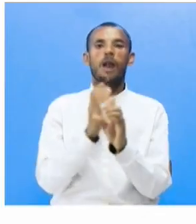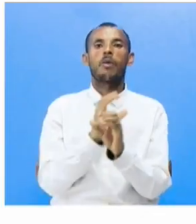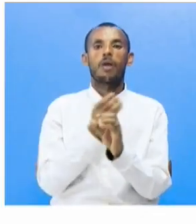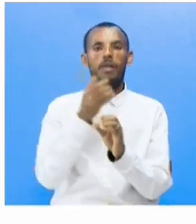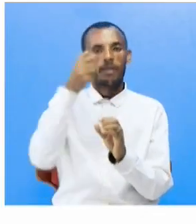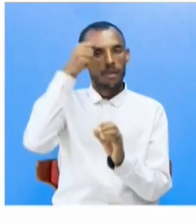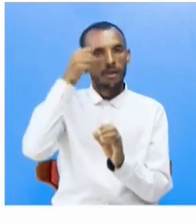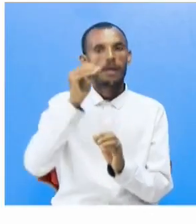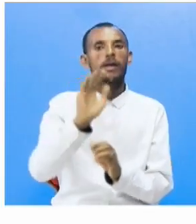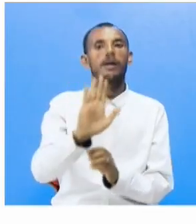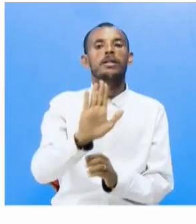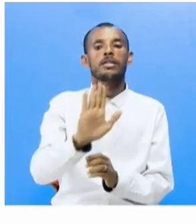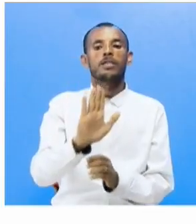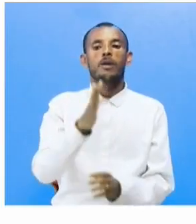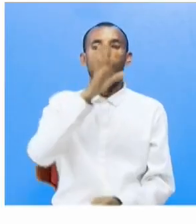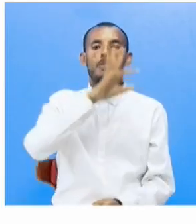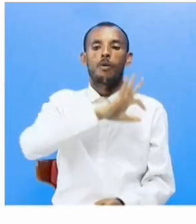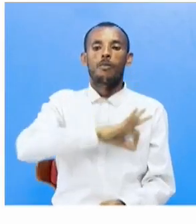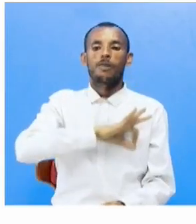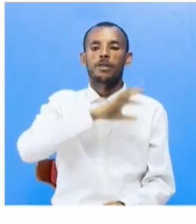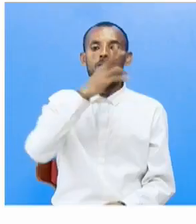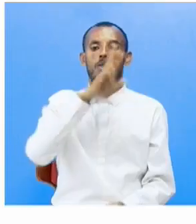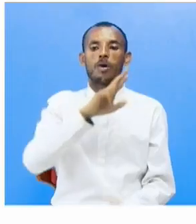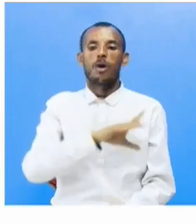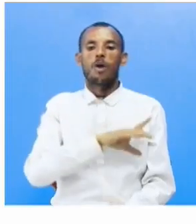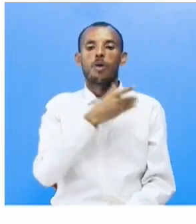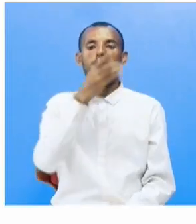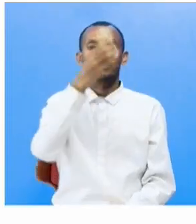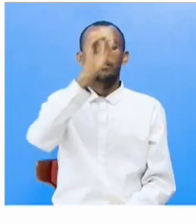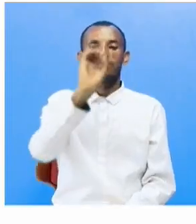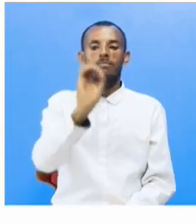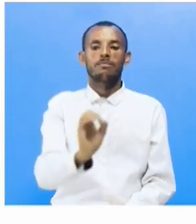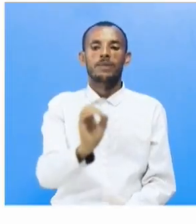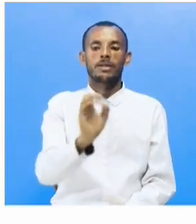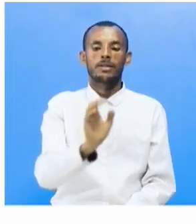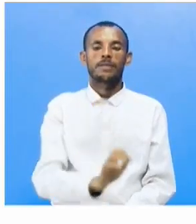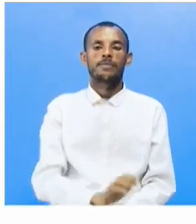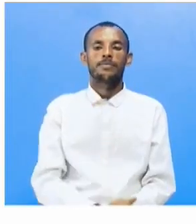his profit or loss percent.